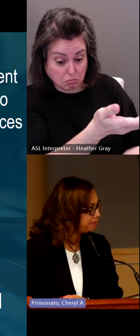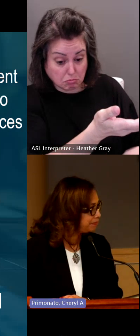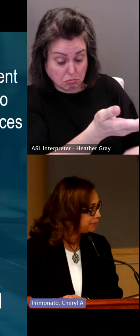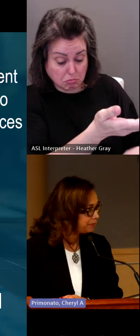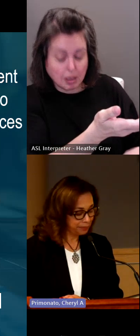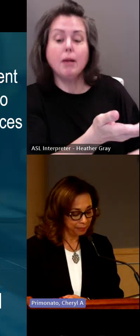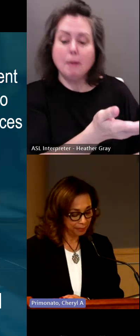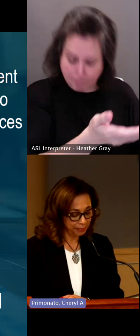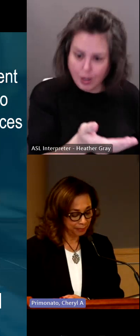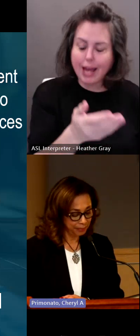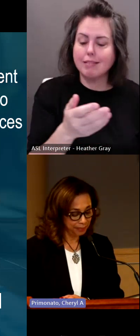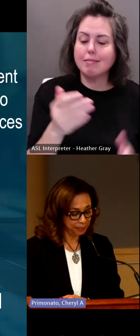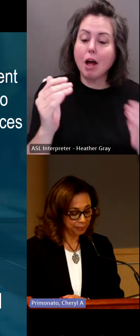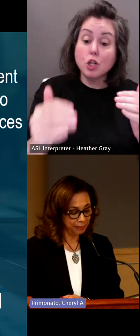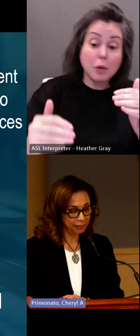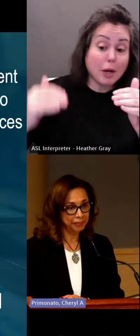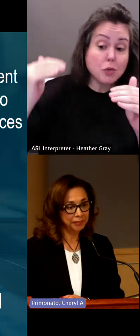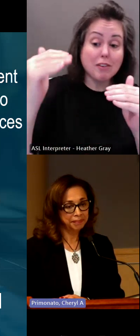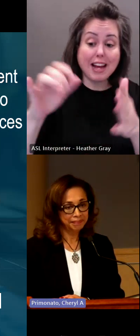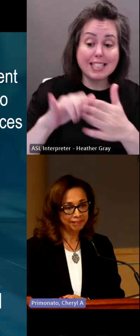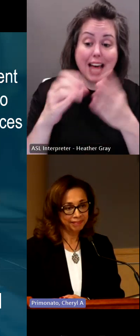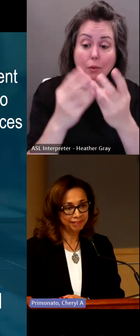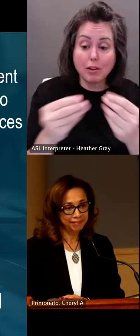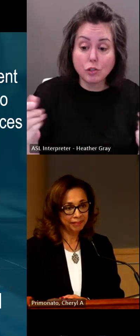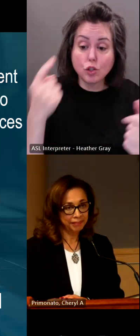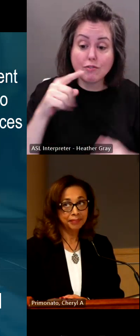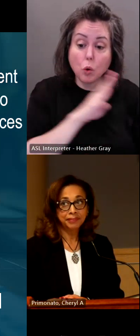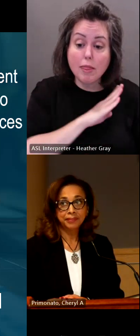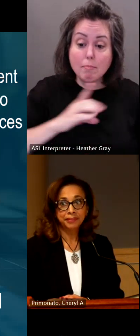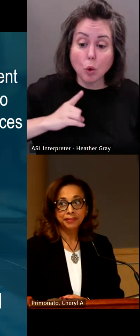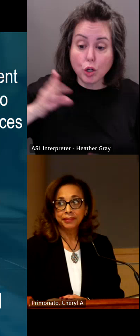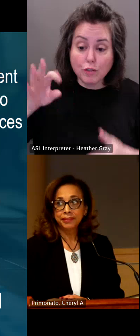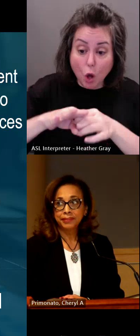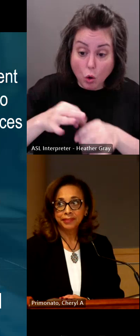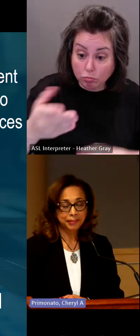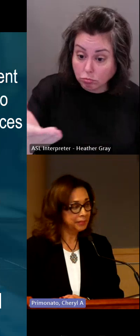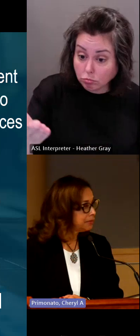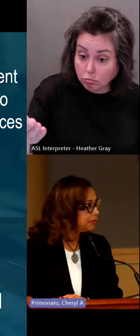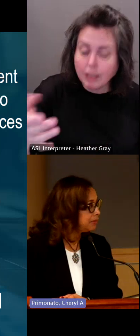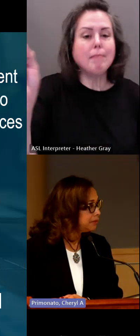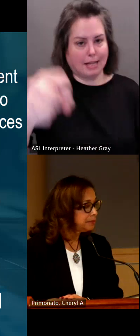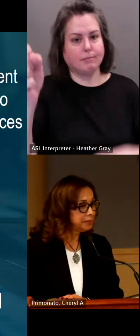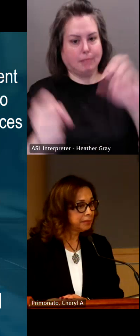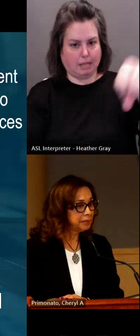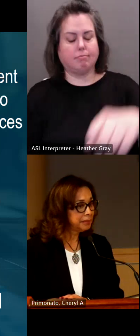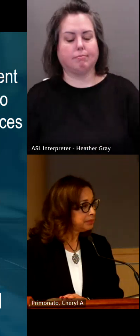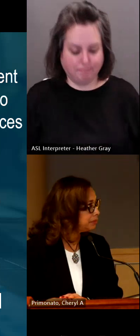May I have a motion to advance this resolution to the full board? So moved. So moved.